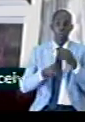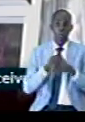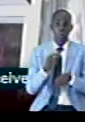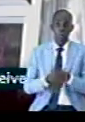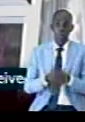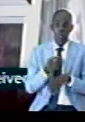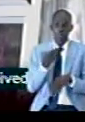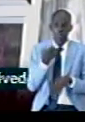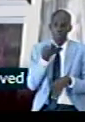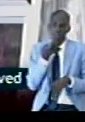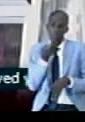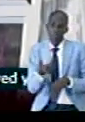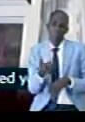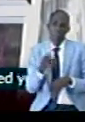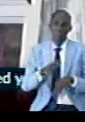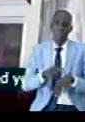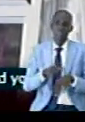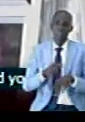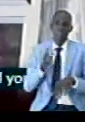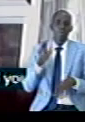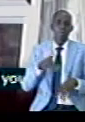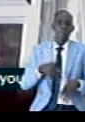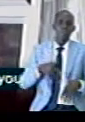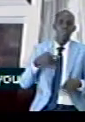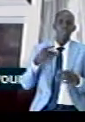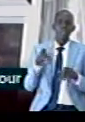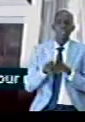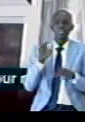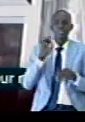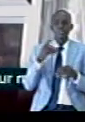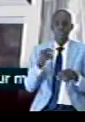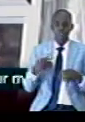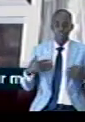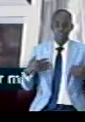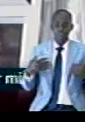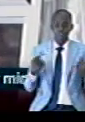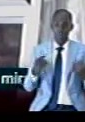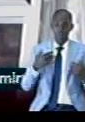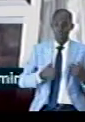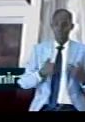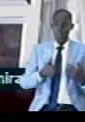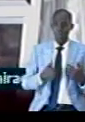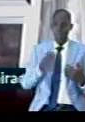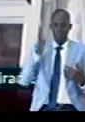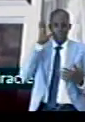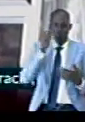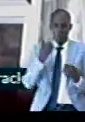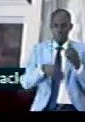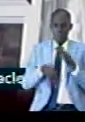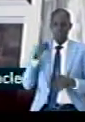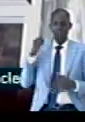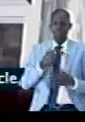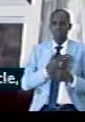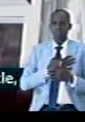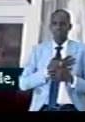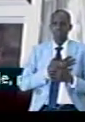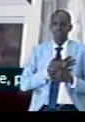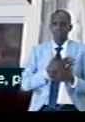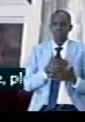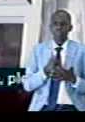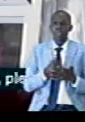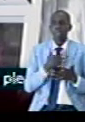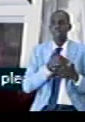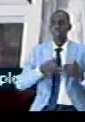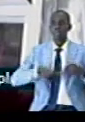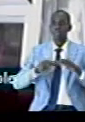time I saw my chest, it's like my chest want to come out. Well, I said, I hold that chest and I was still praying, you know. I